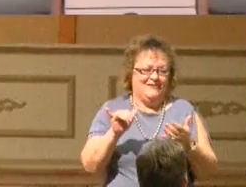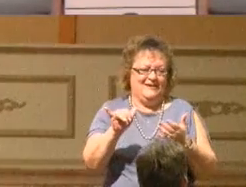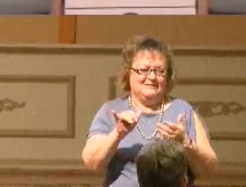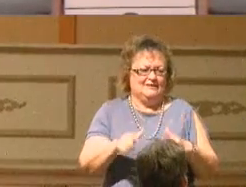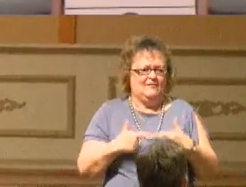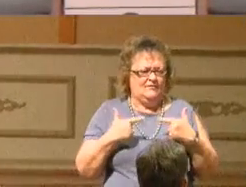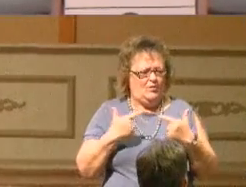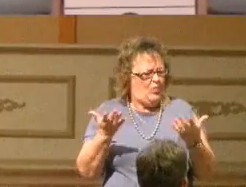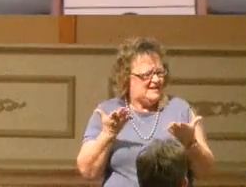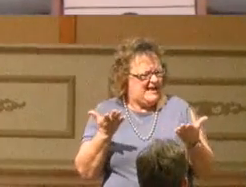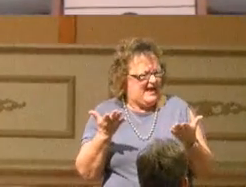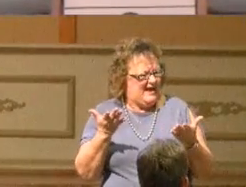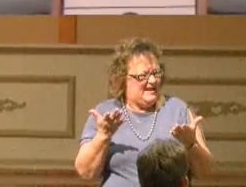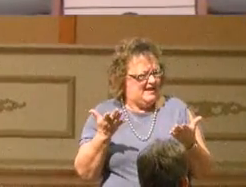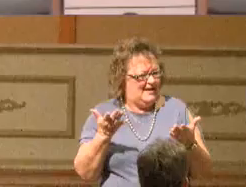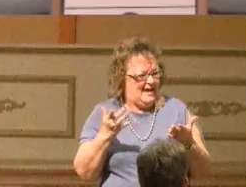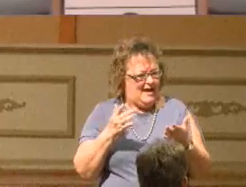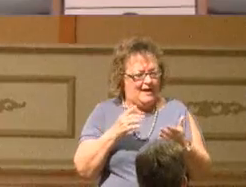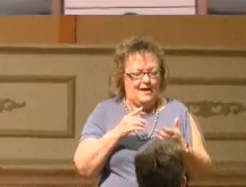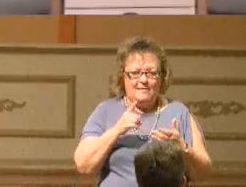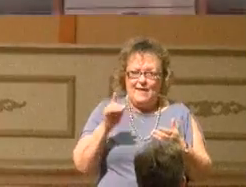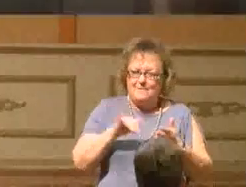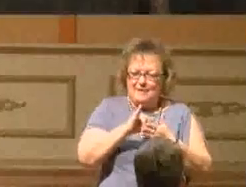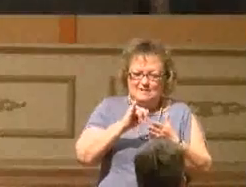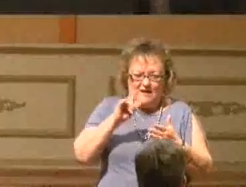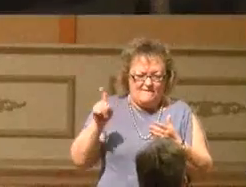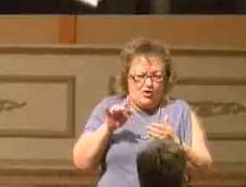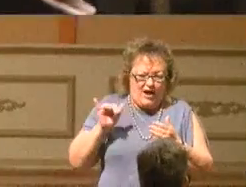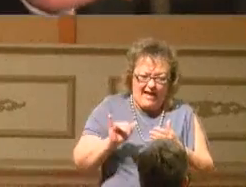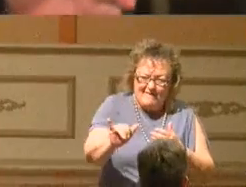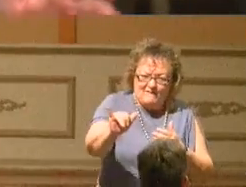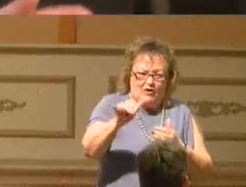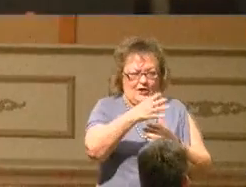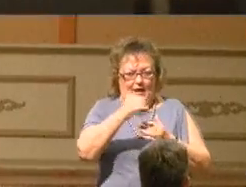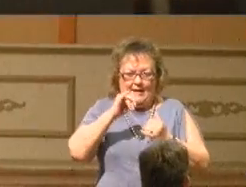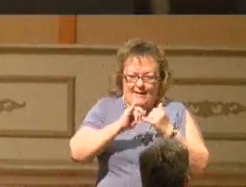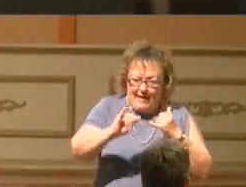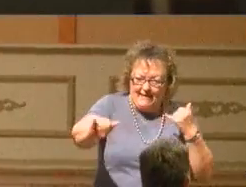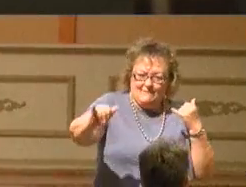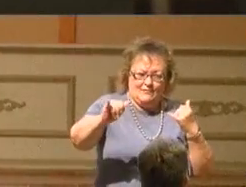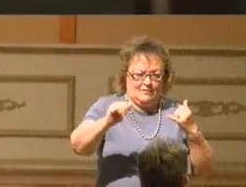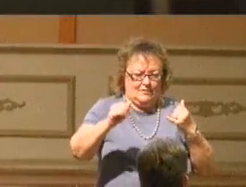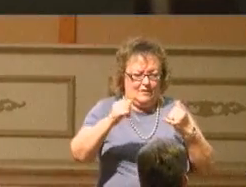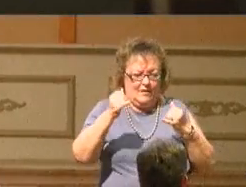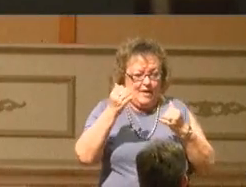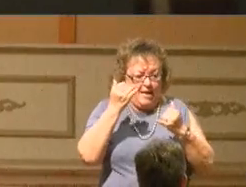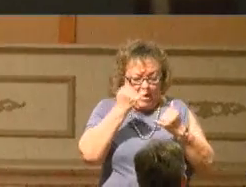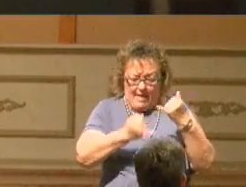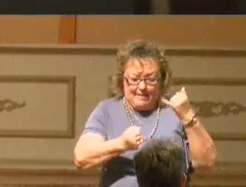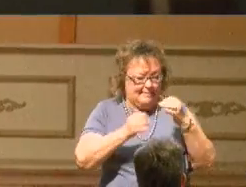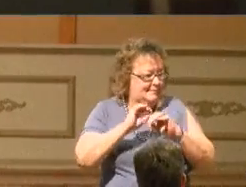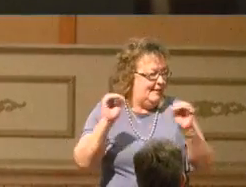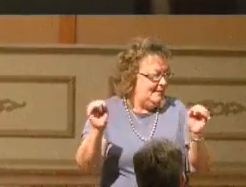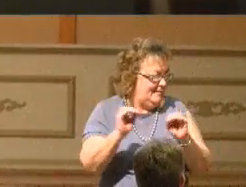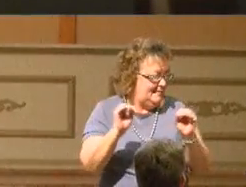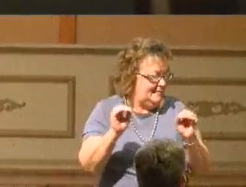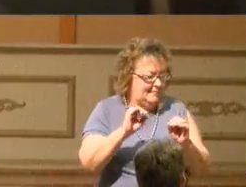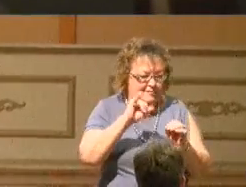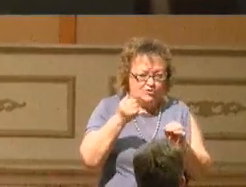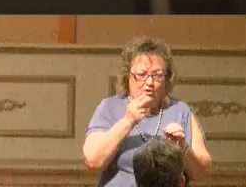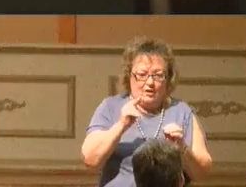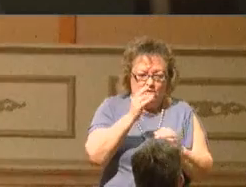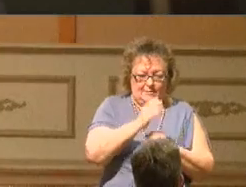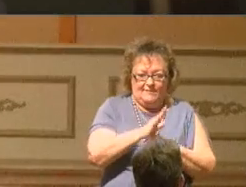life. Now, what is everlasting life? That is forever and ever without end. You're going to live somewhere forever. Jesus said in